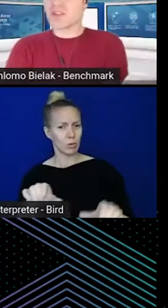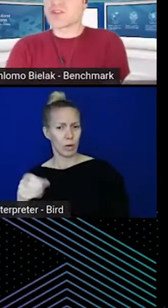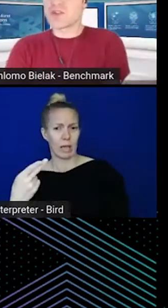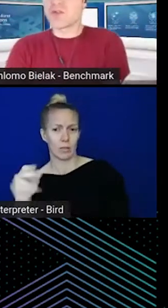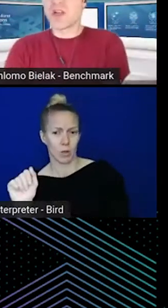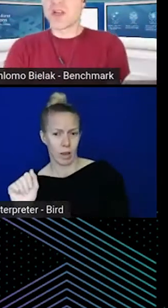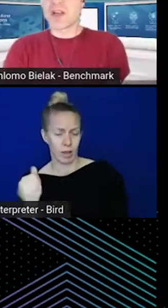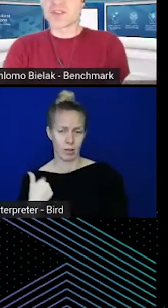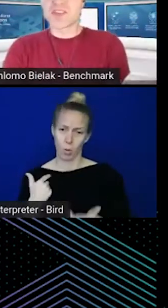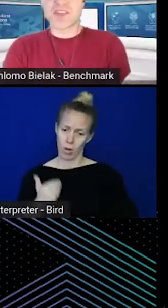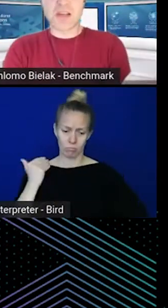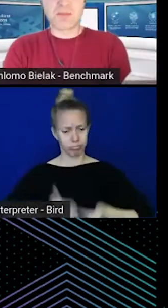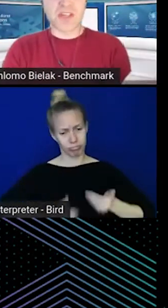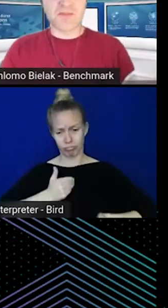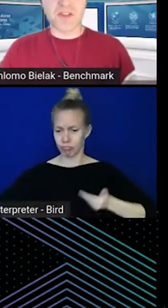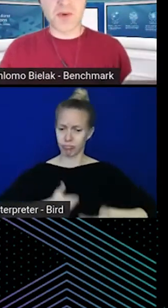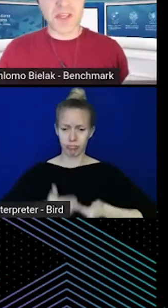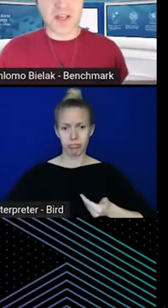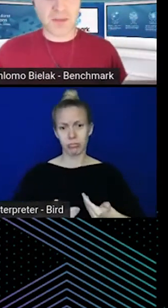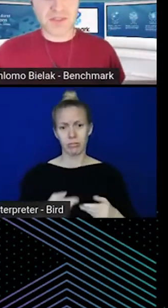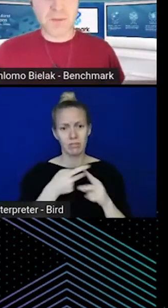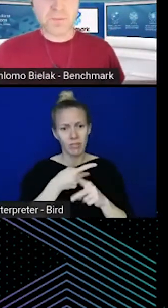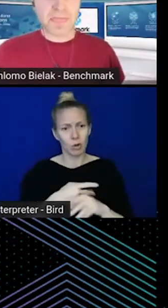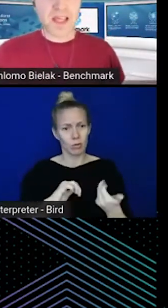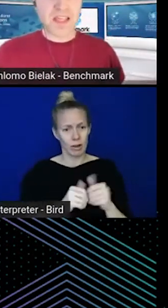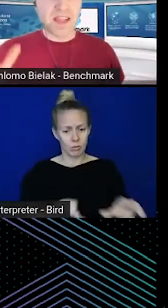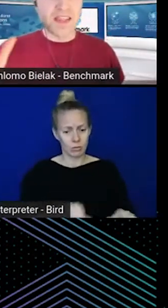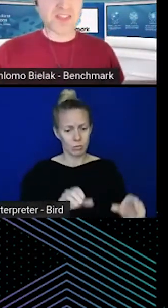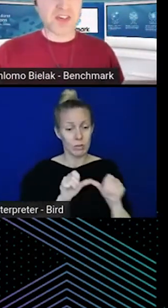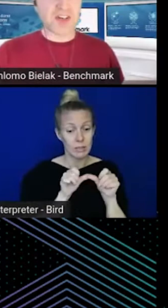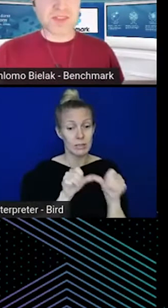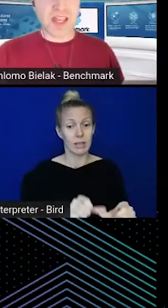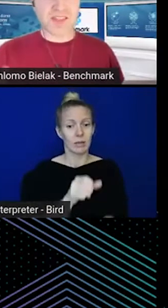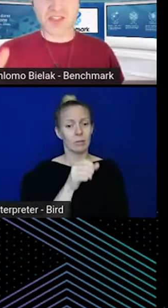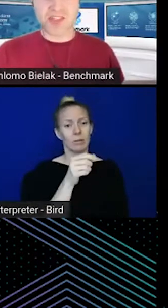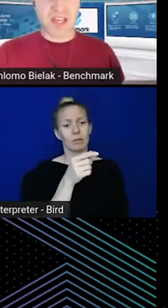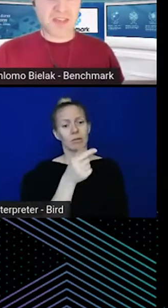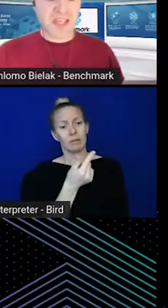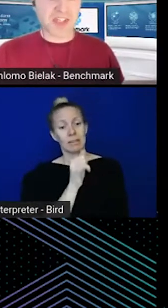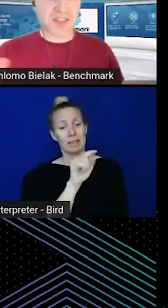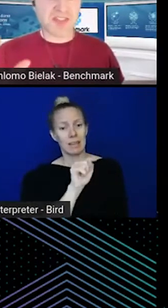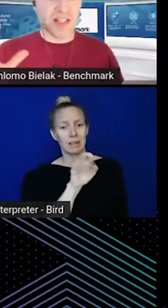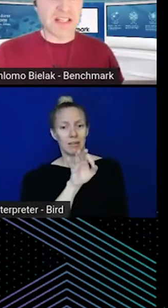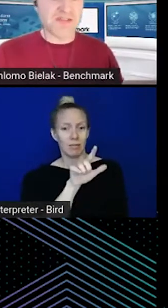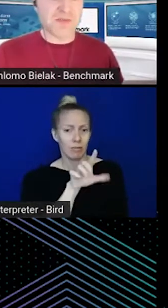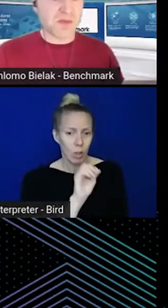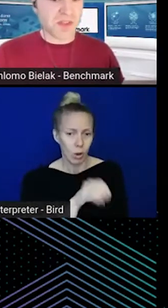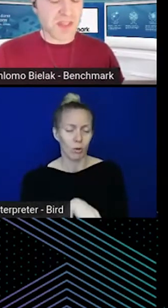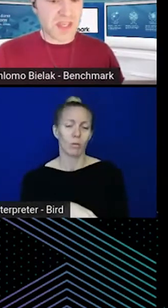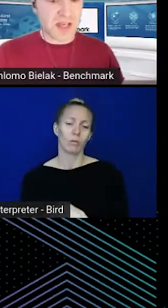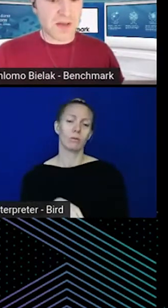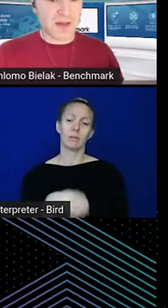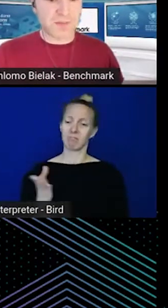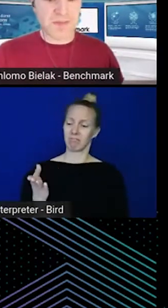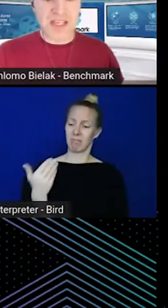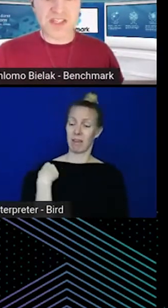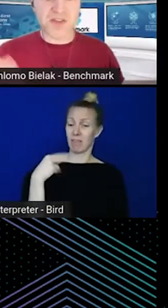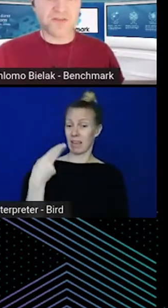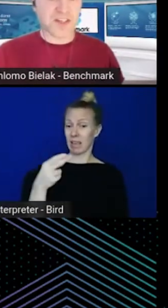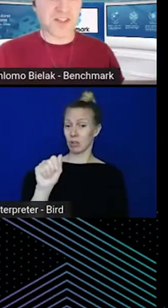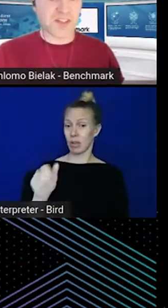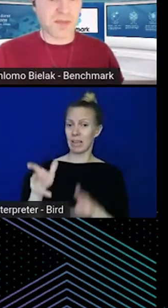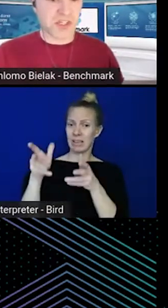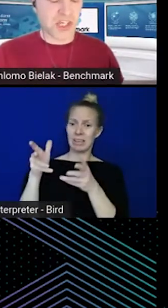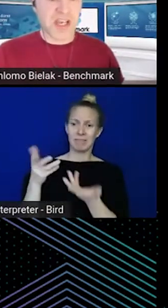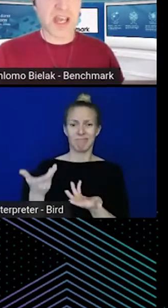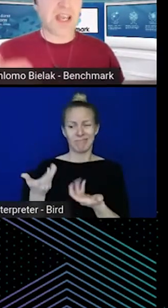how you'll get to sustainable Git flow and GitOps. In this circumstance, just having HA still leaves me with the need to